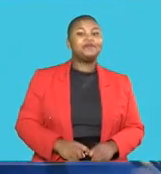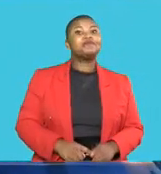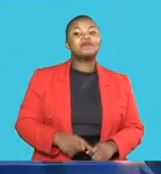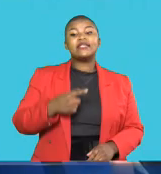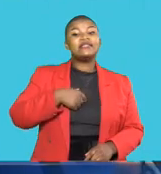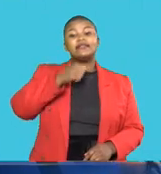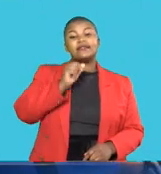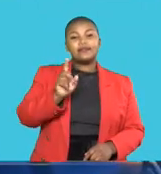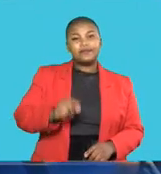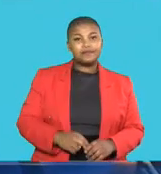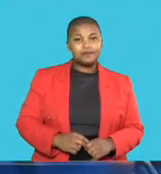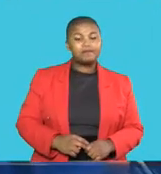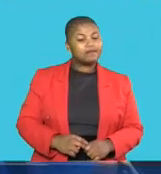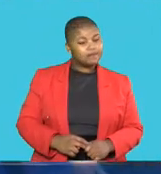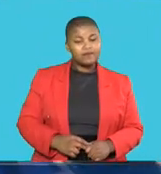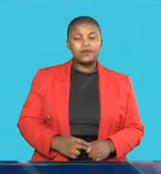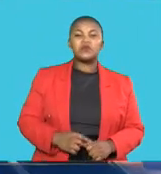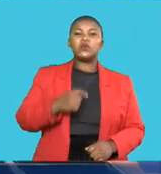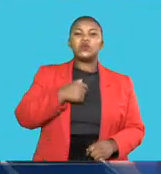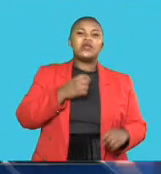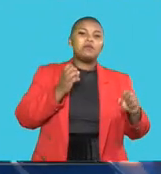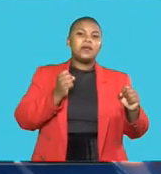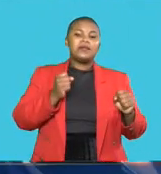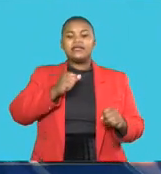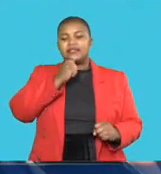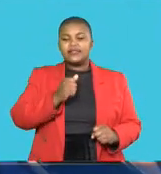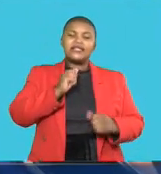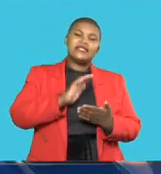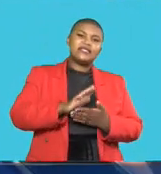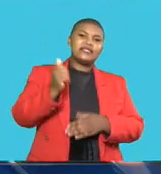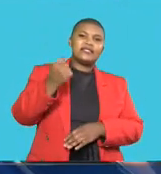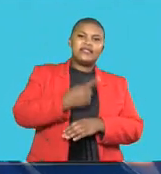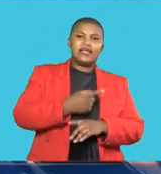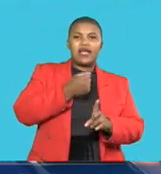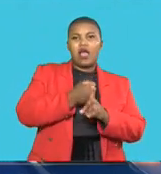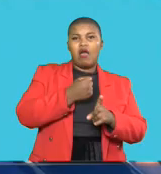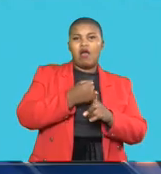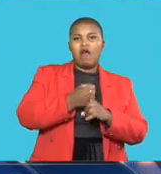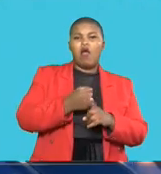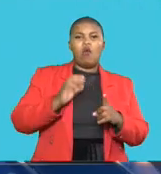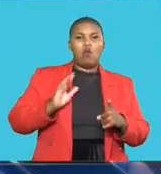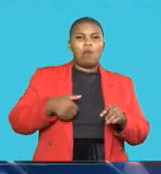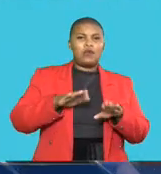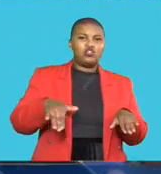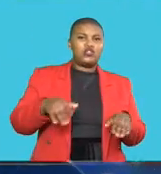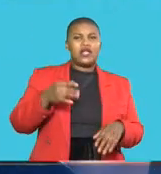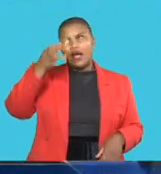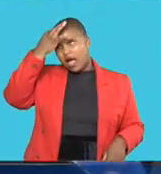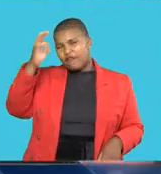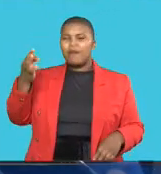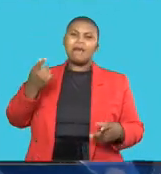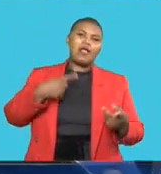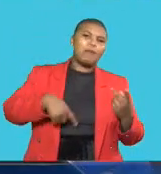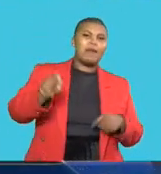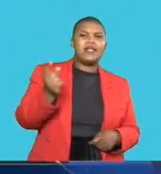Uguti, it cannot be, Uguti, when we're talking about 16 days of activism, we have government that spends money, Kamba,